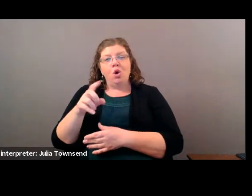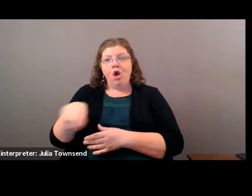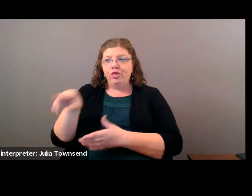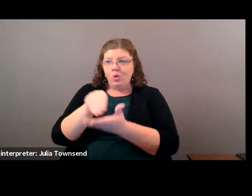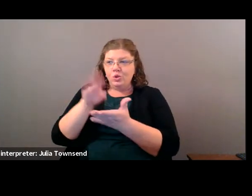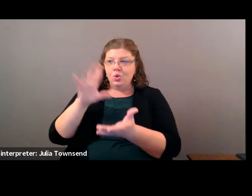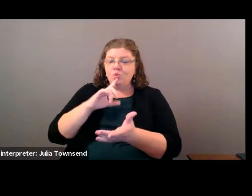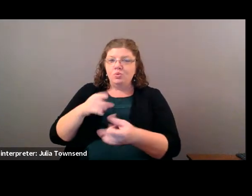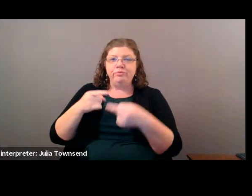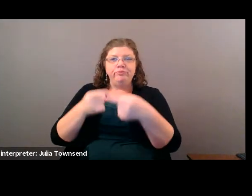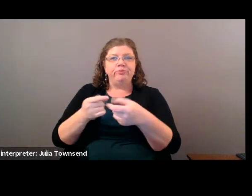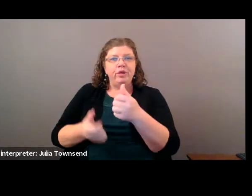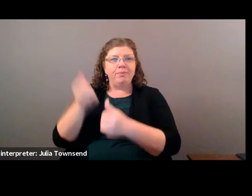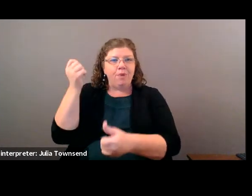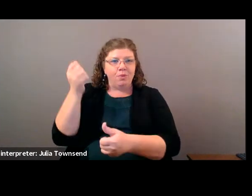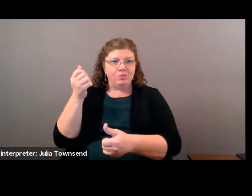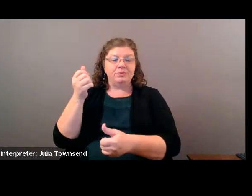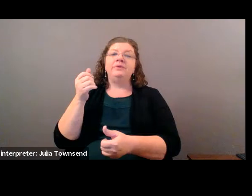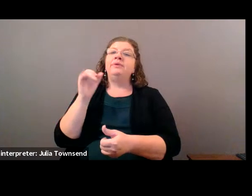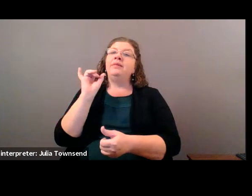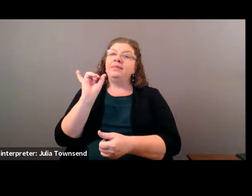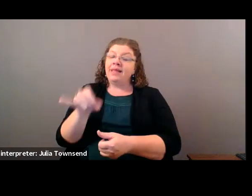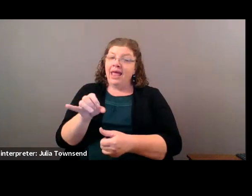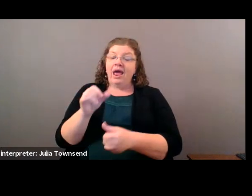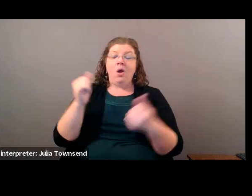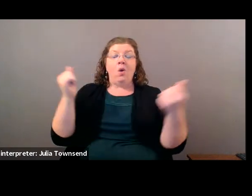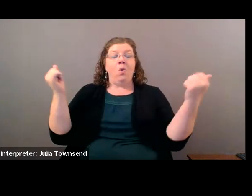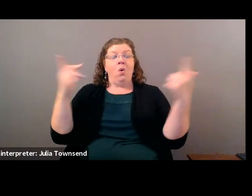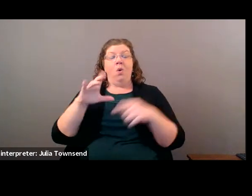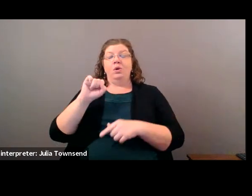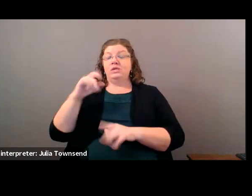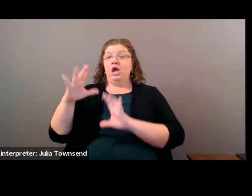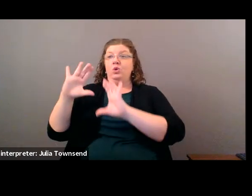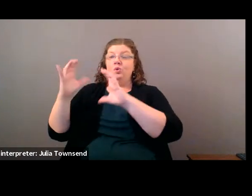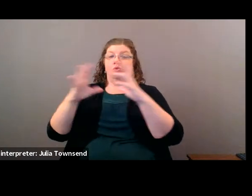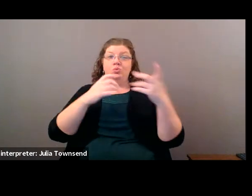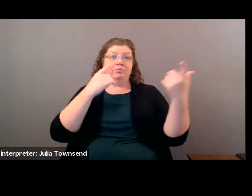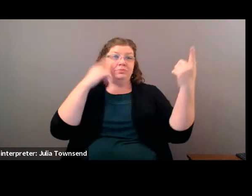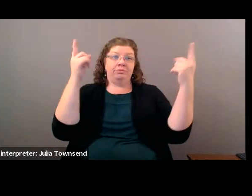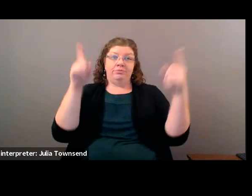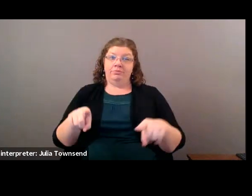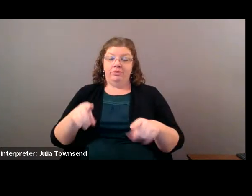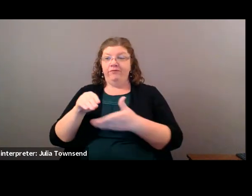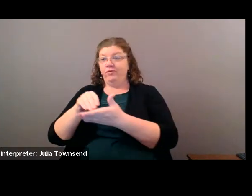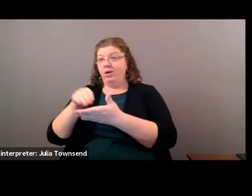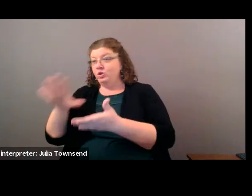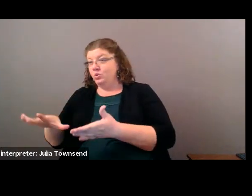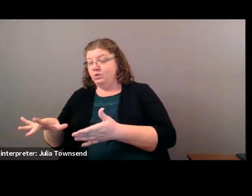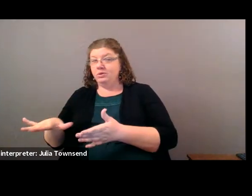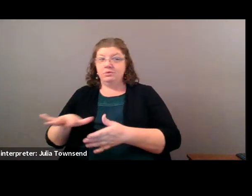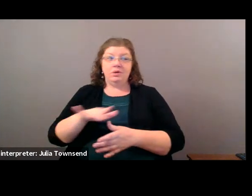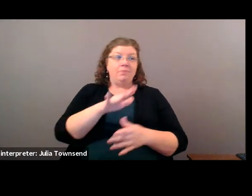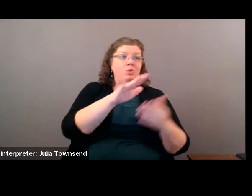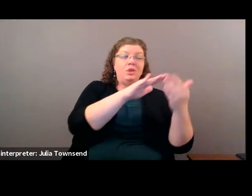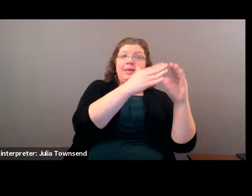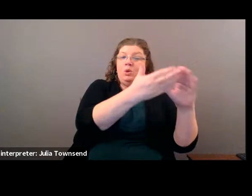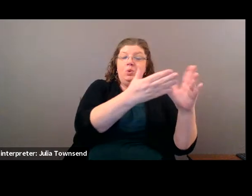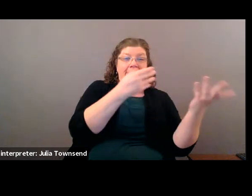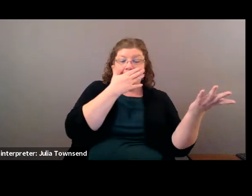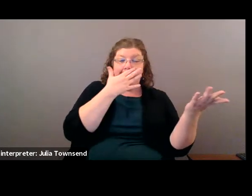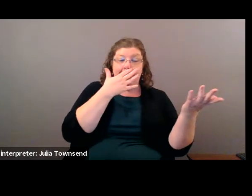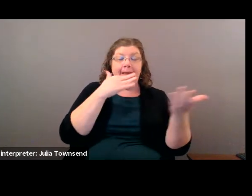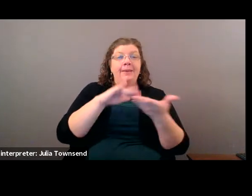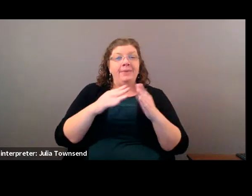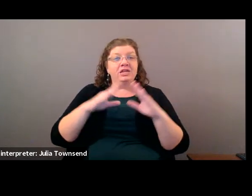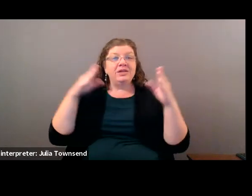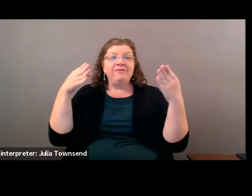the most. That came from all the stakeholders in terms of students all the way out to the community. That meant focusing